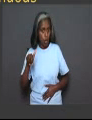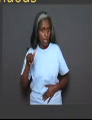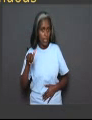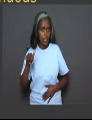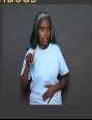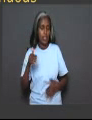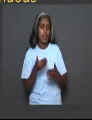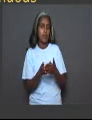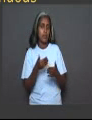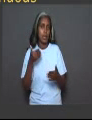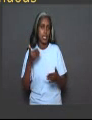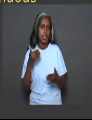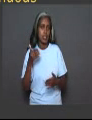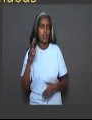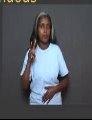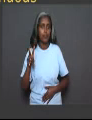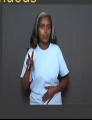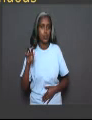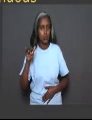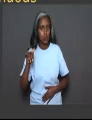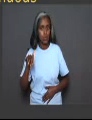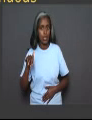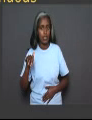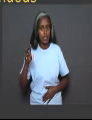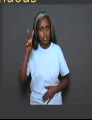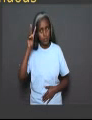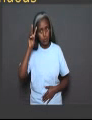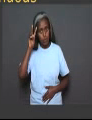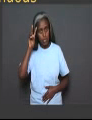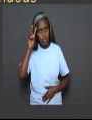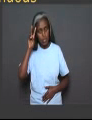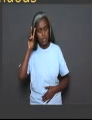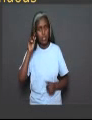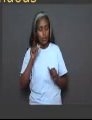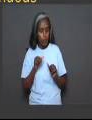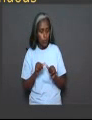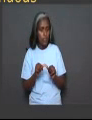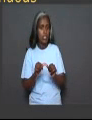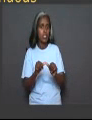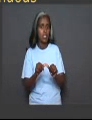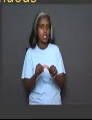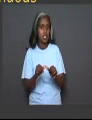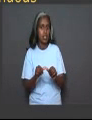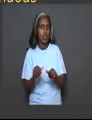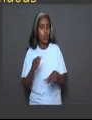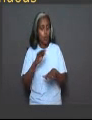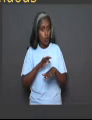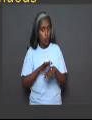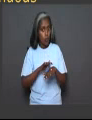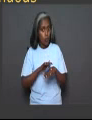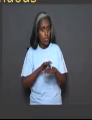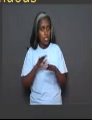360y minus 2y squared is continuous on